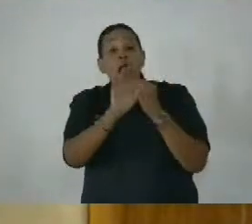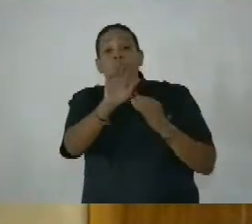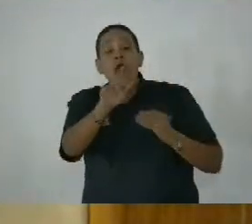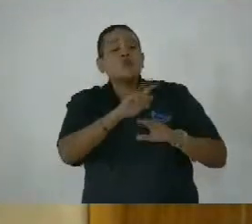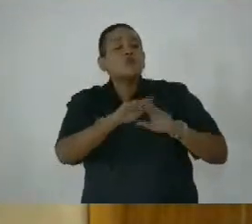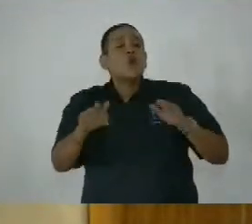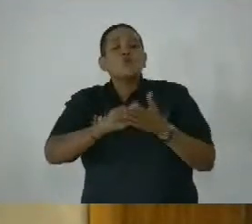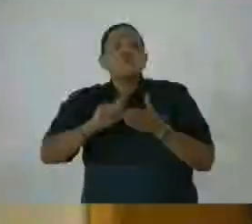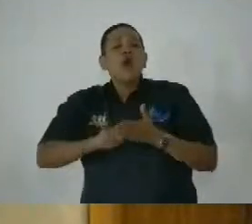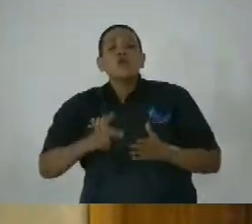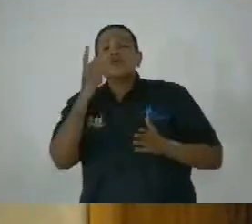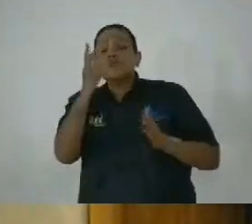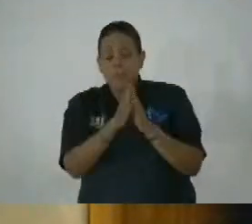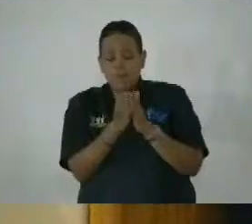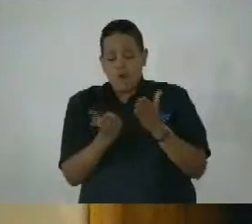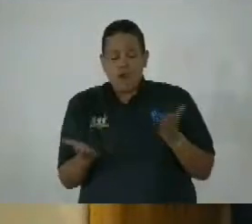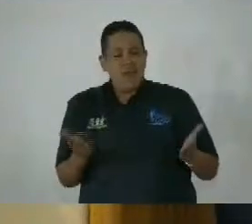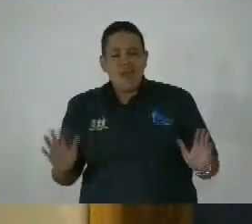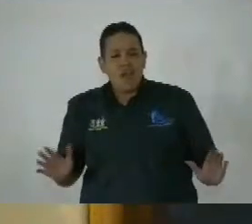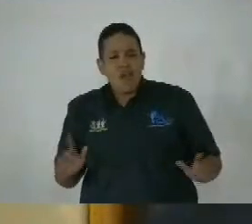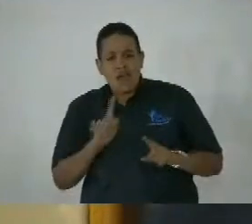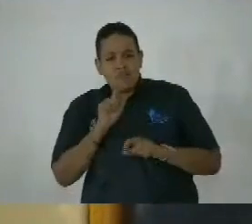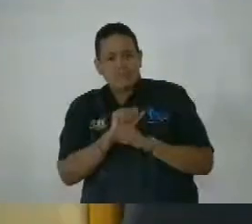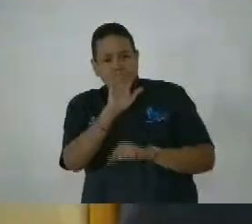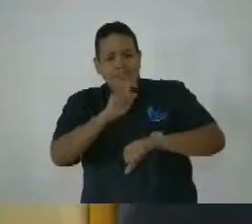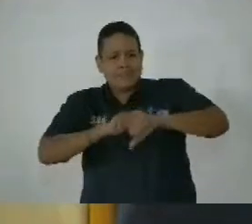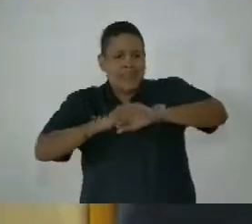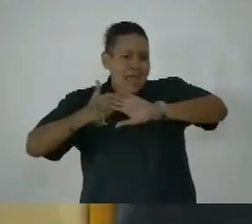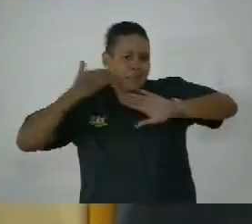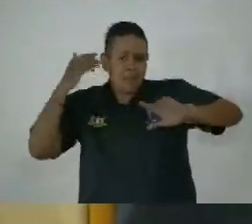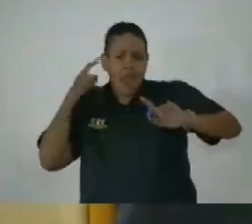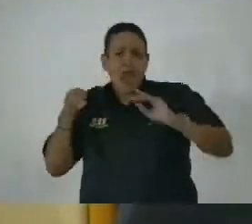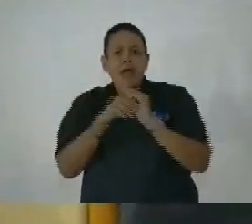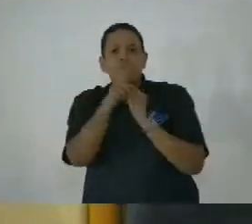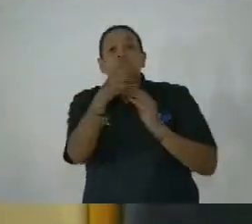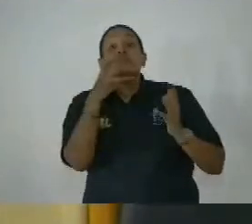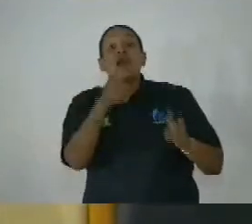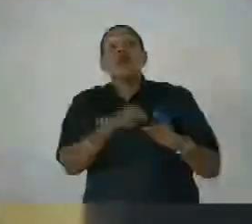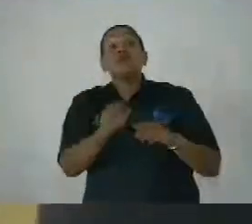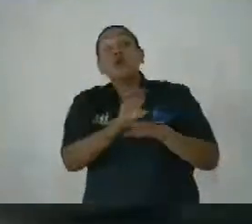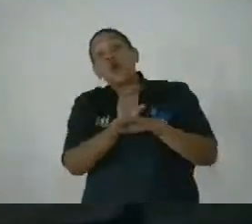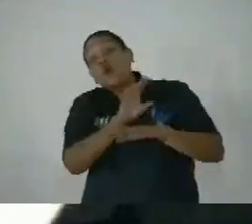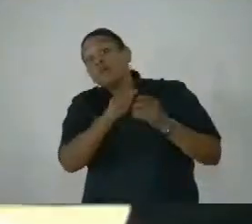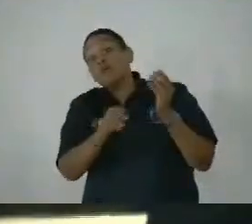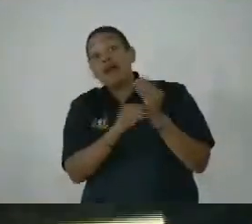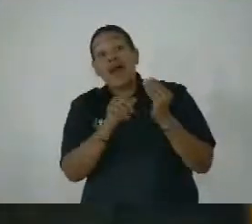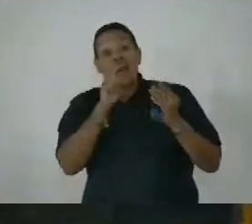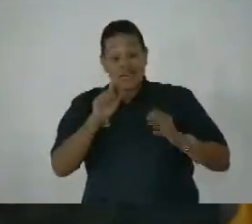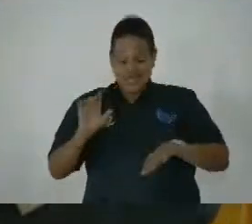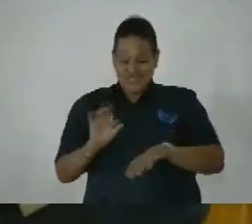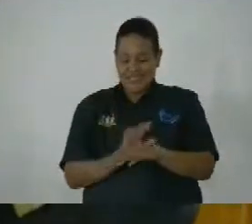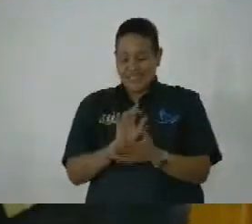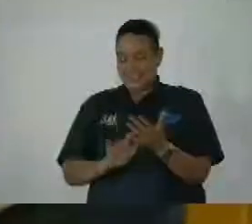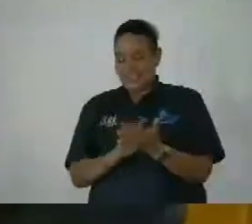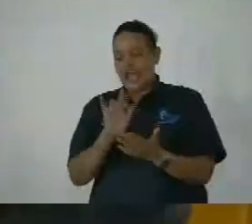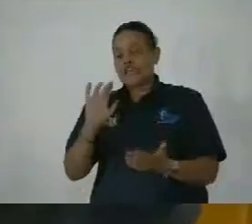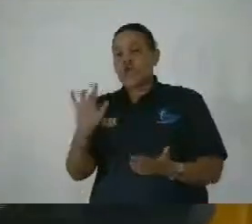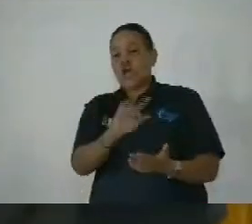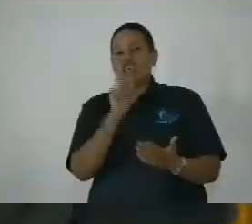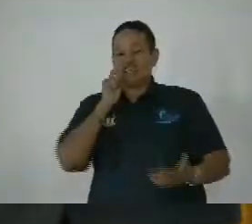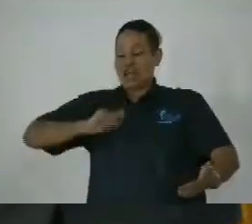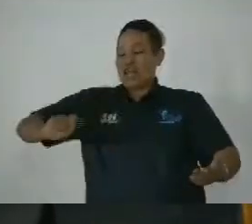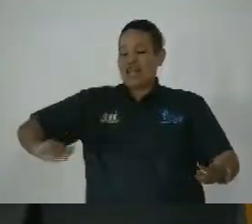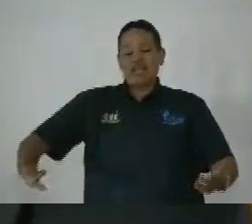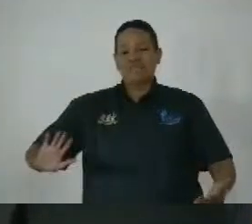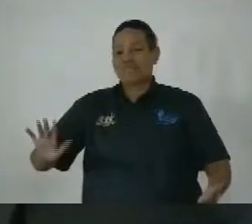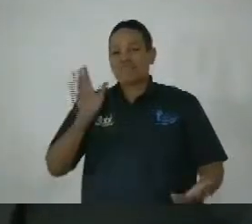don't write with double-line book again, just before their time. They are onto computers and screens and touch screens and that kind of thing, and